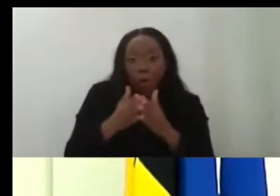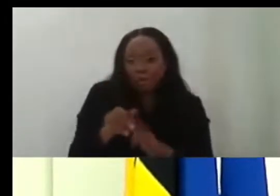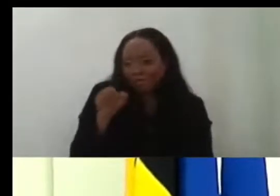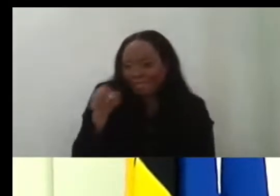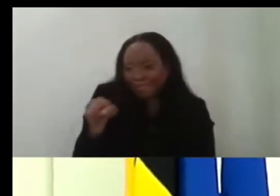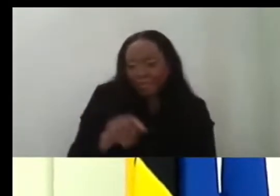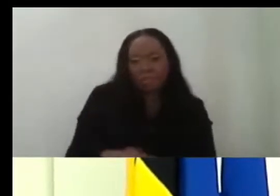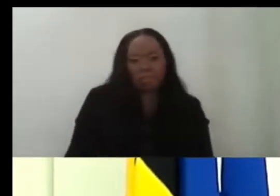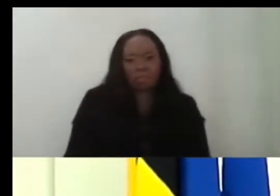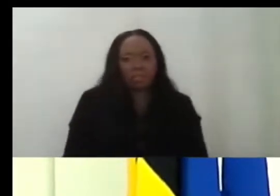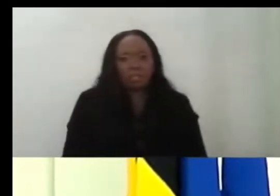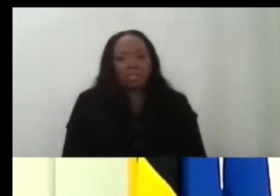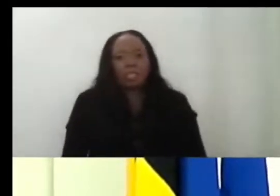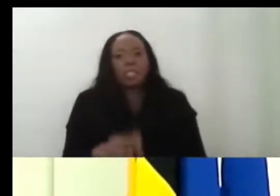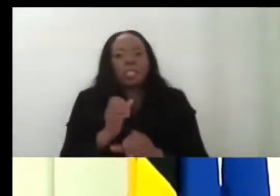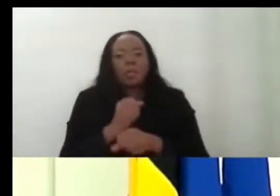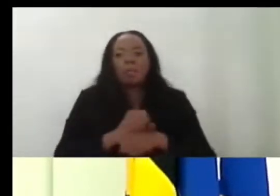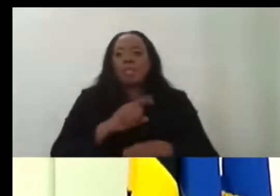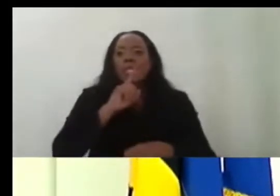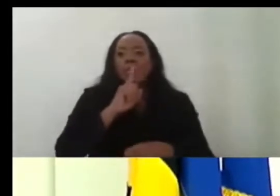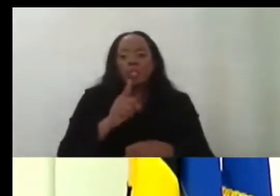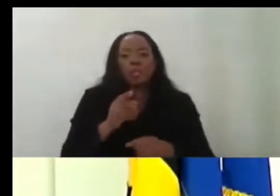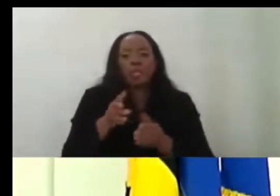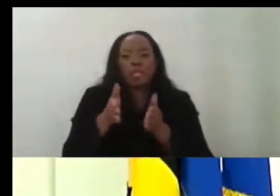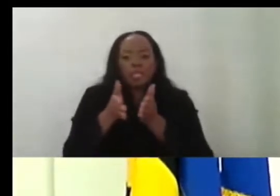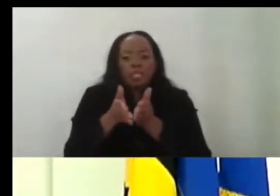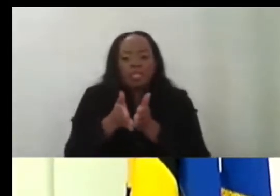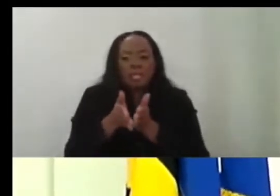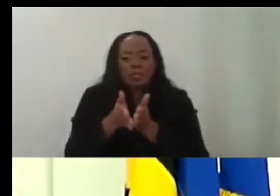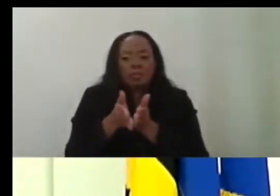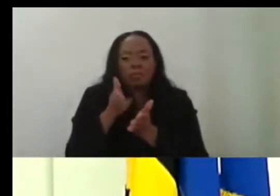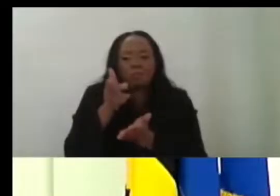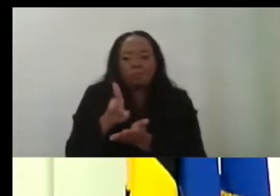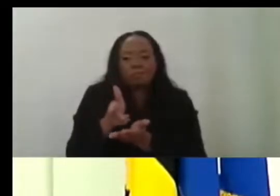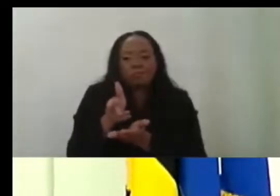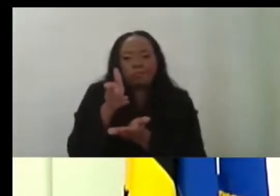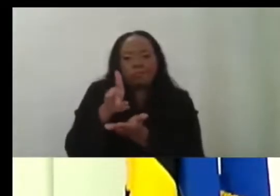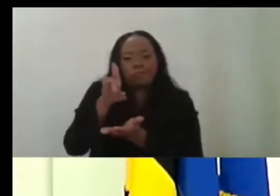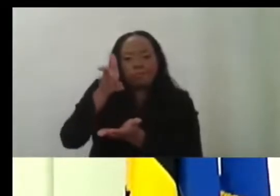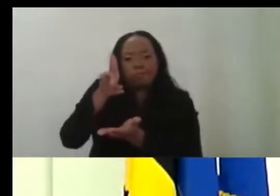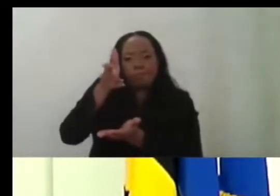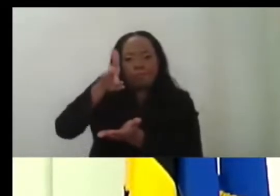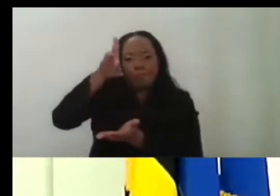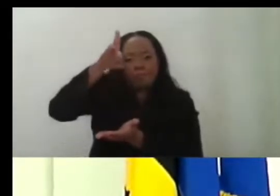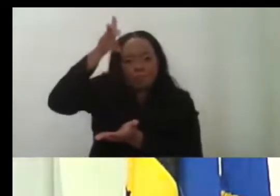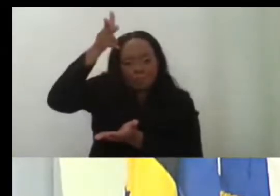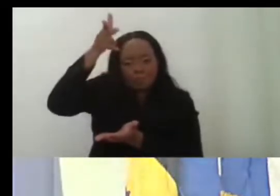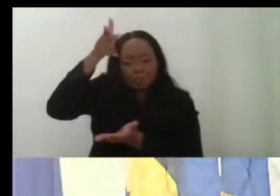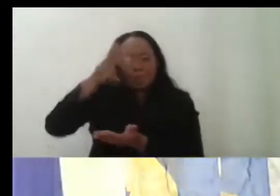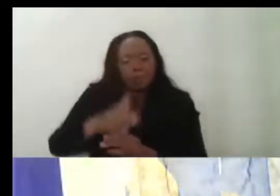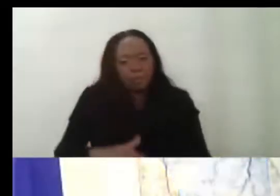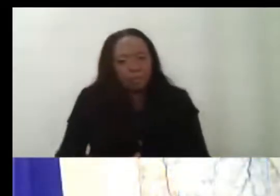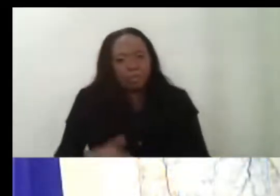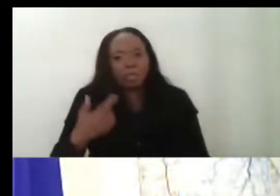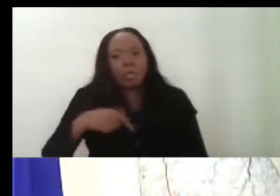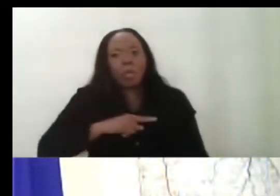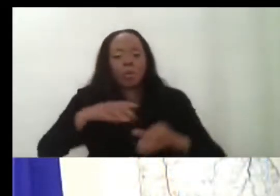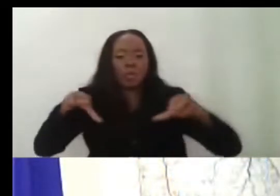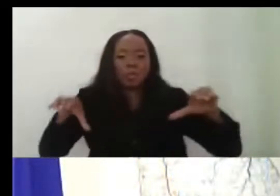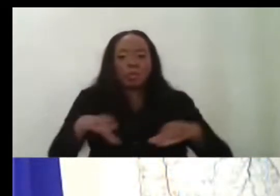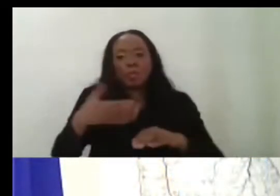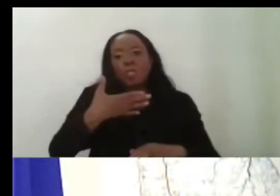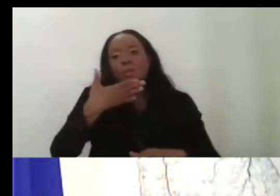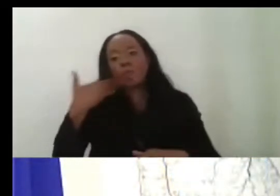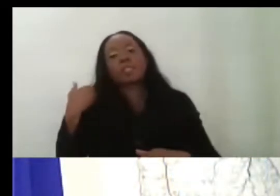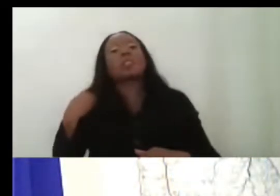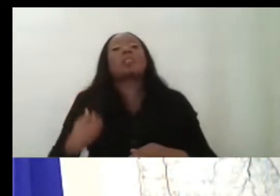now to ensure that we get the maximum utility. It's not the ideal situation, but we're doing the best we can in trying to undertake